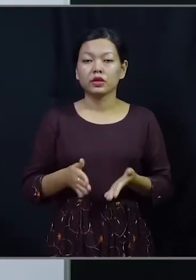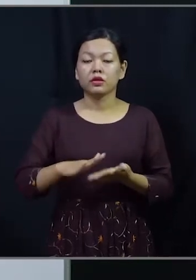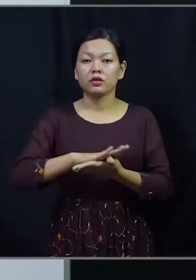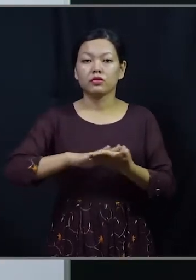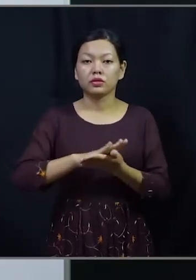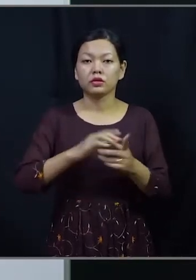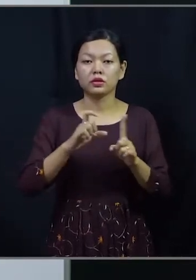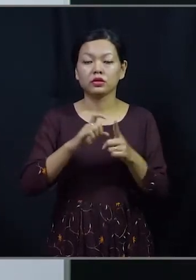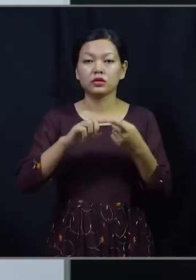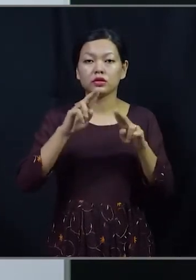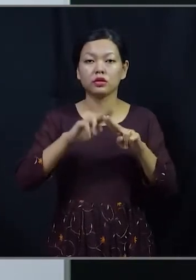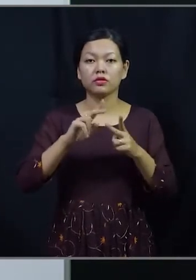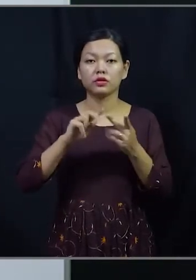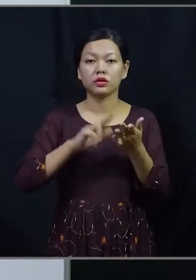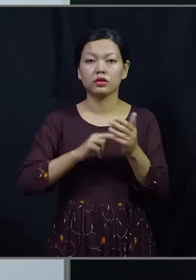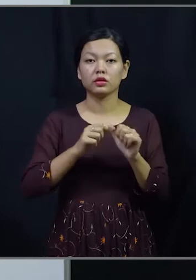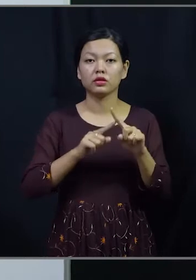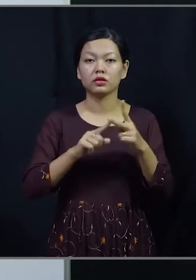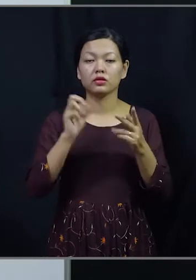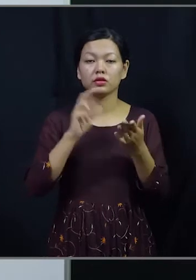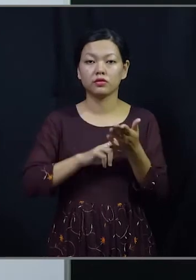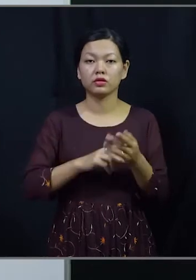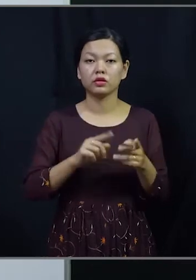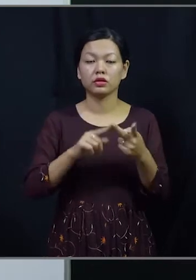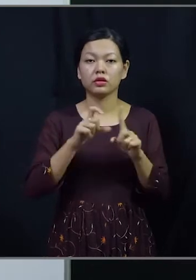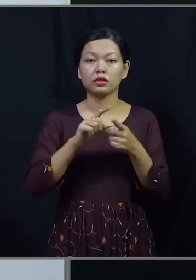of identity function.